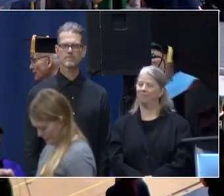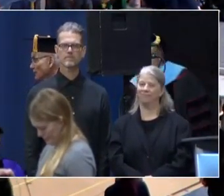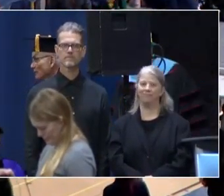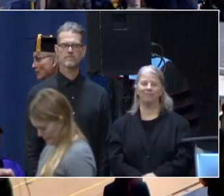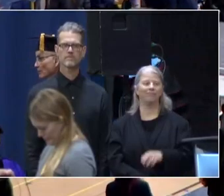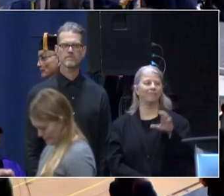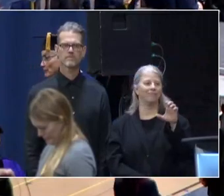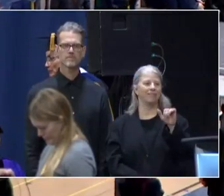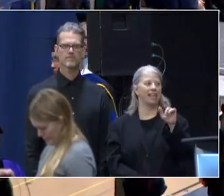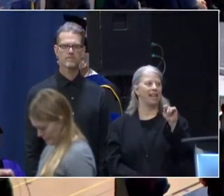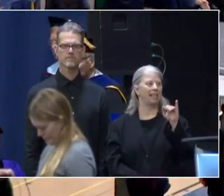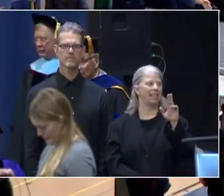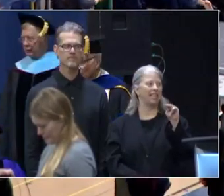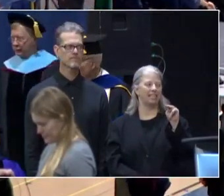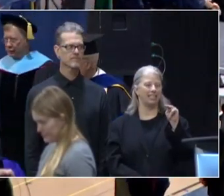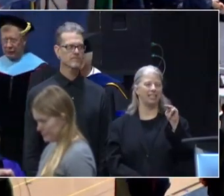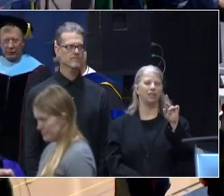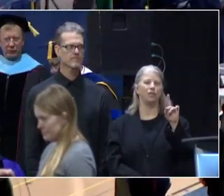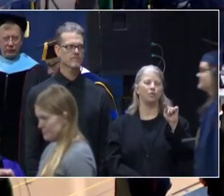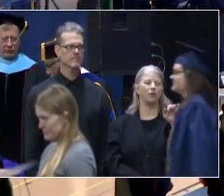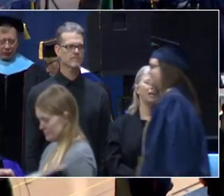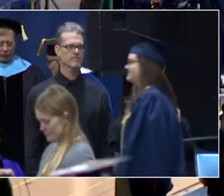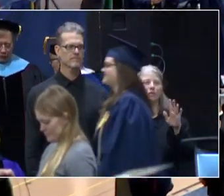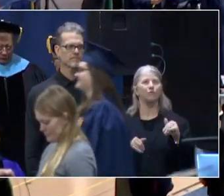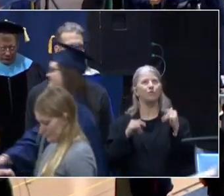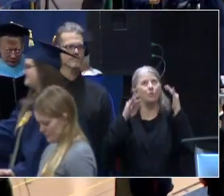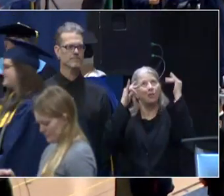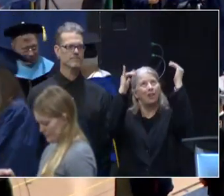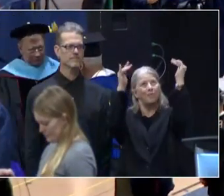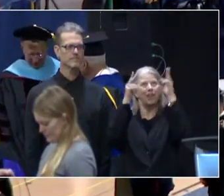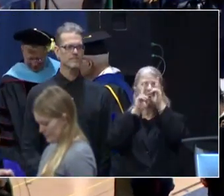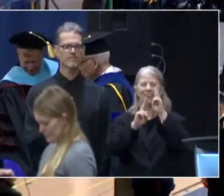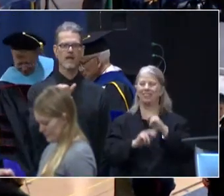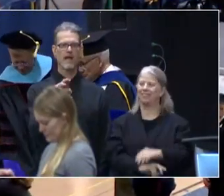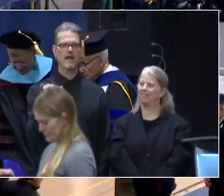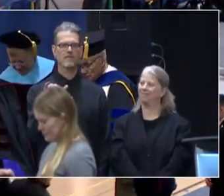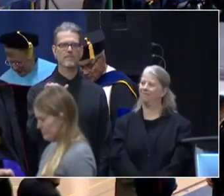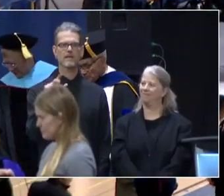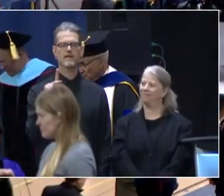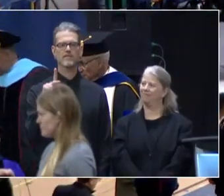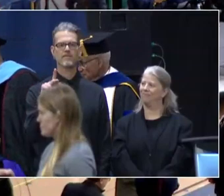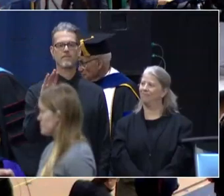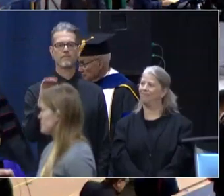Caitlin Tweeten, summa cum laude. Amy Valchek.